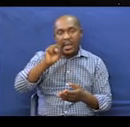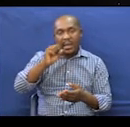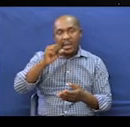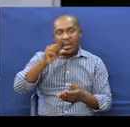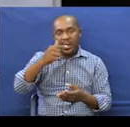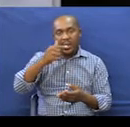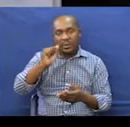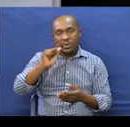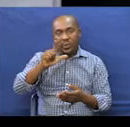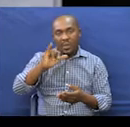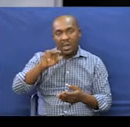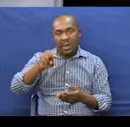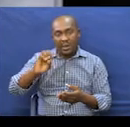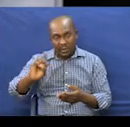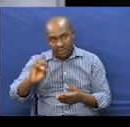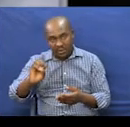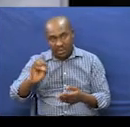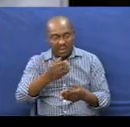Others are not.